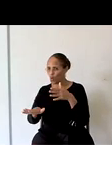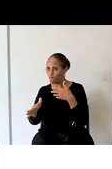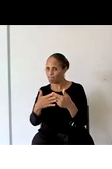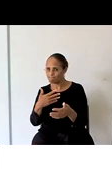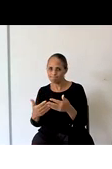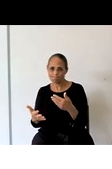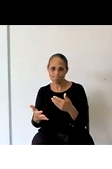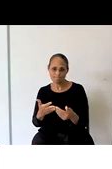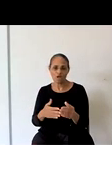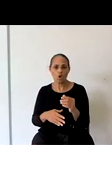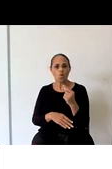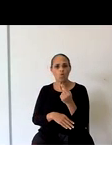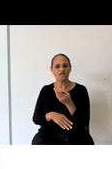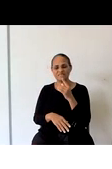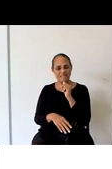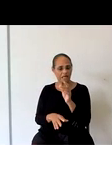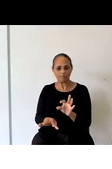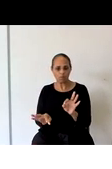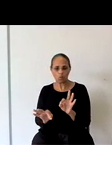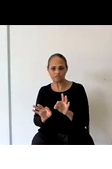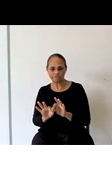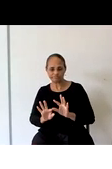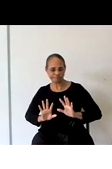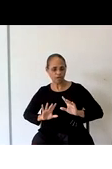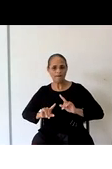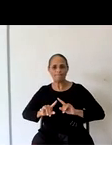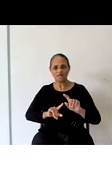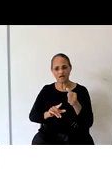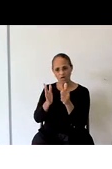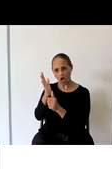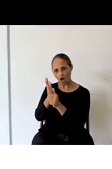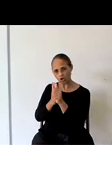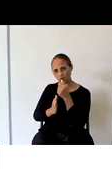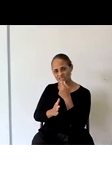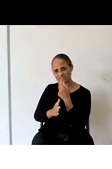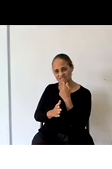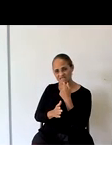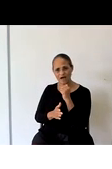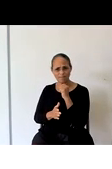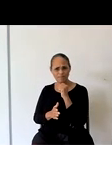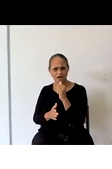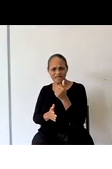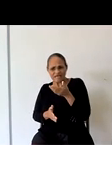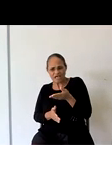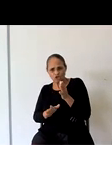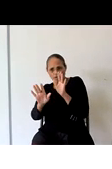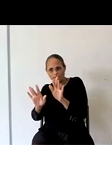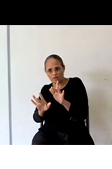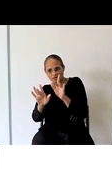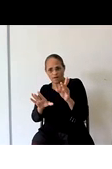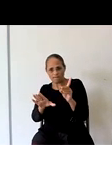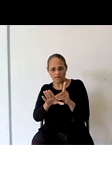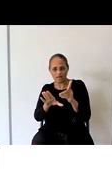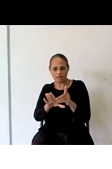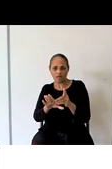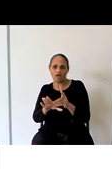And one of the other articles I read here talked about, I'm not a thing to be pitied, the disability backlash against me